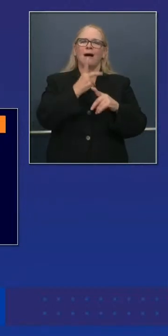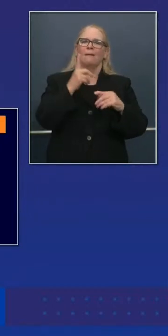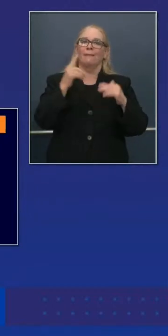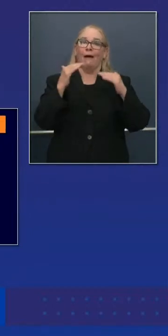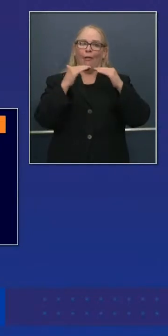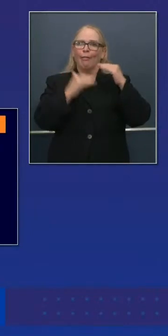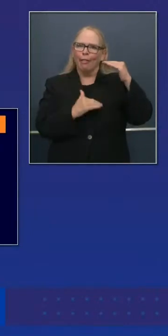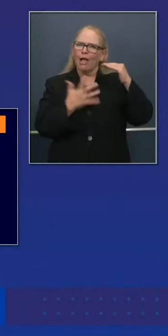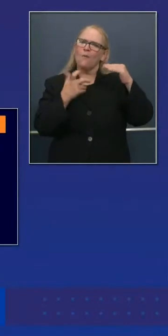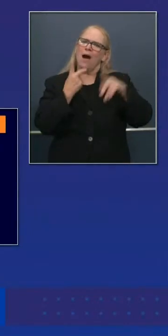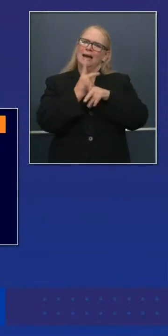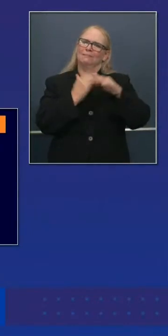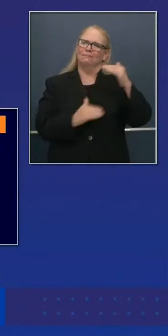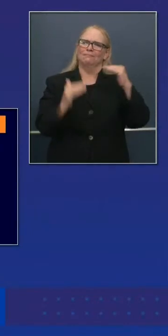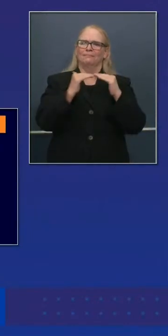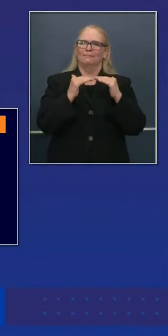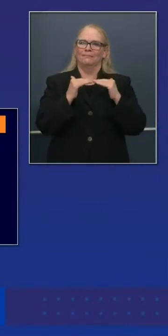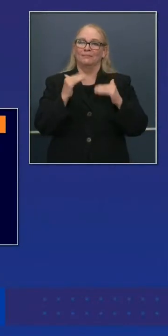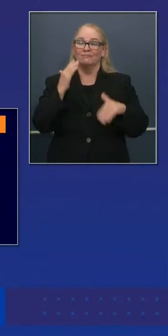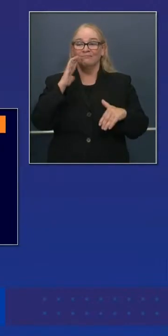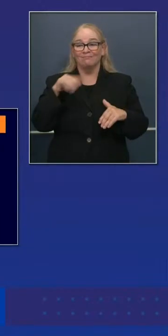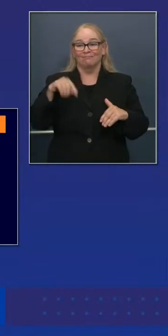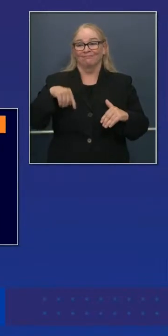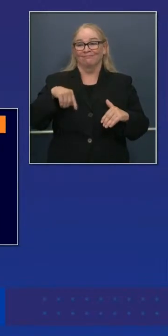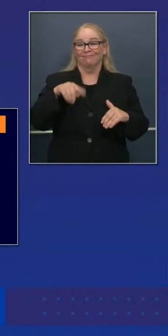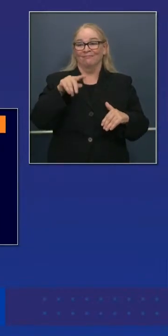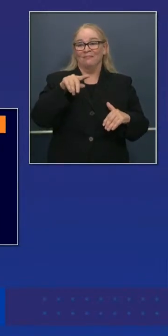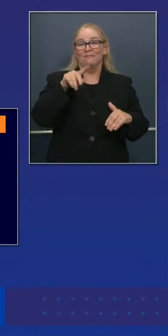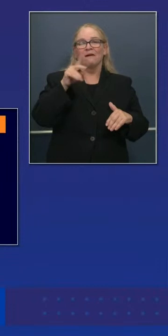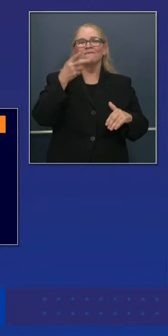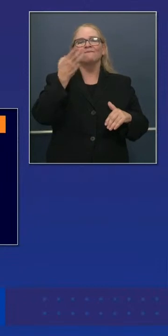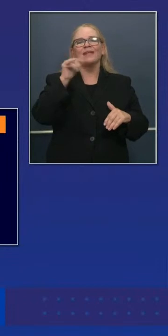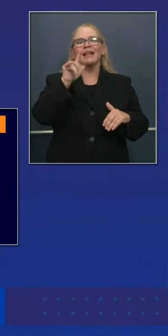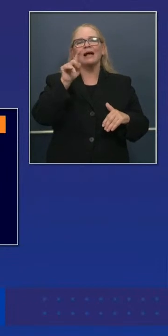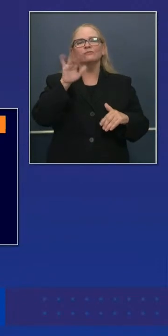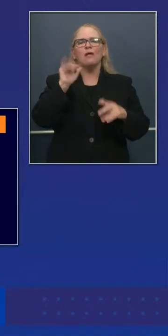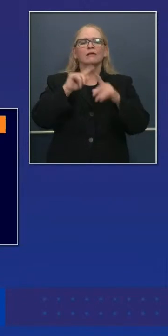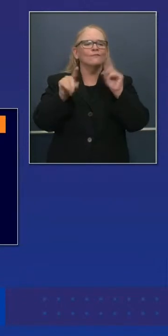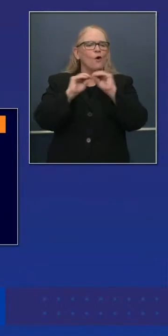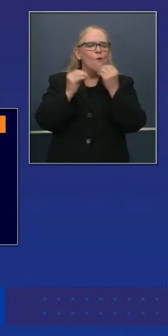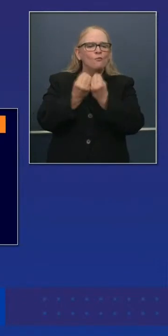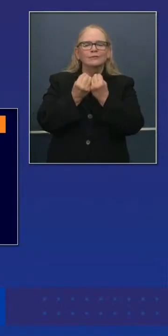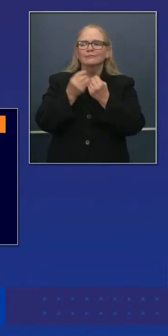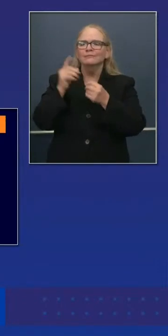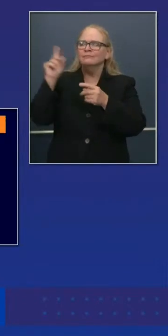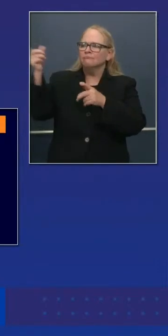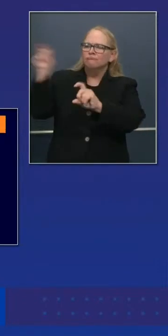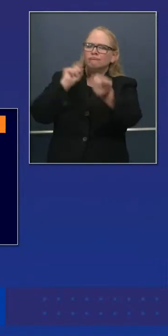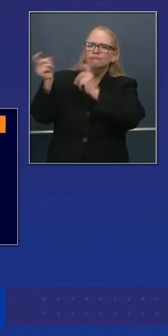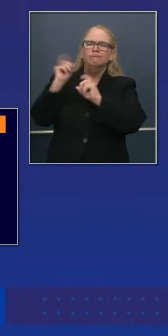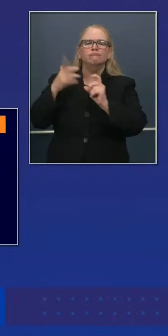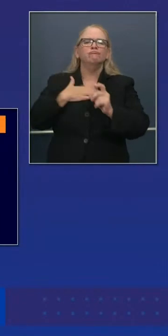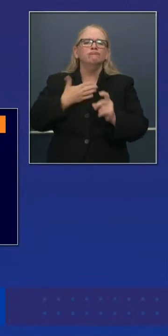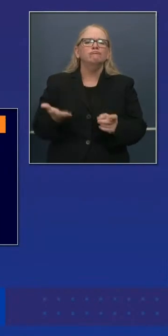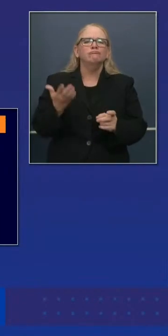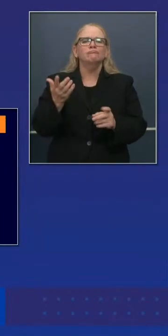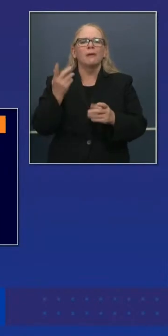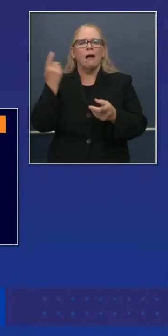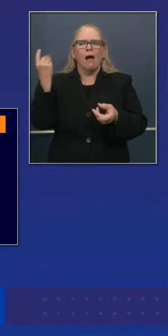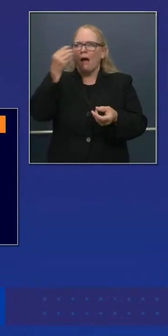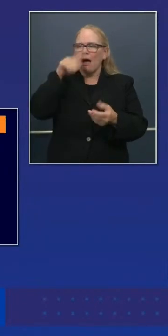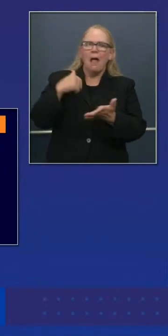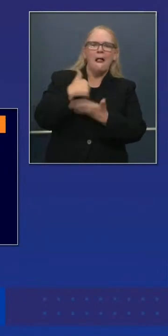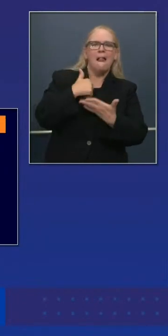in a meaningful way. We're announcing today a new philanthropic effort led by Kaiser that